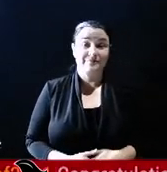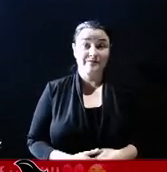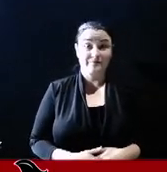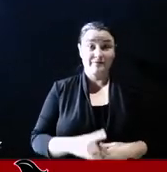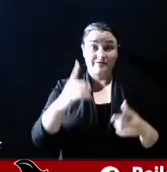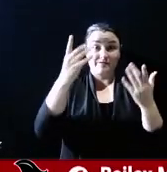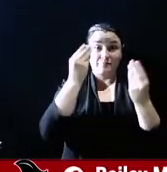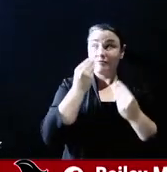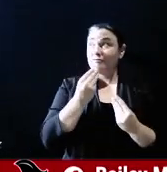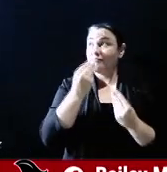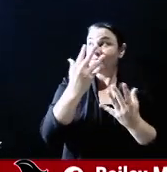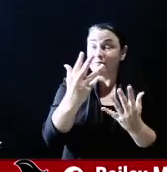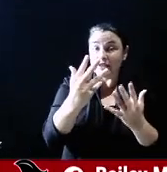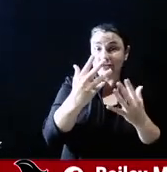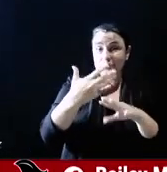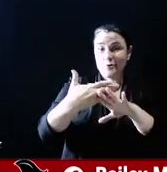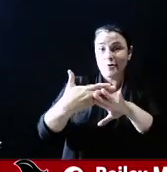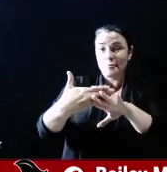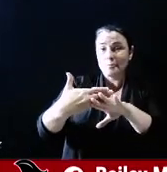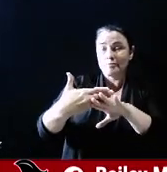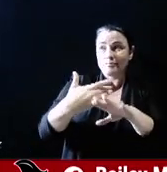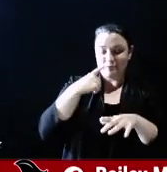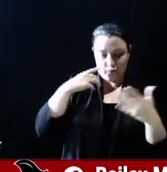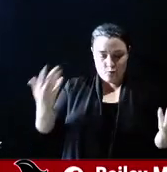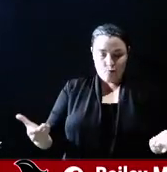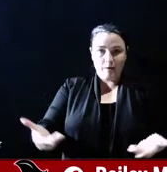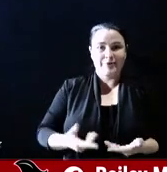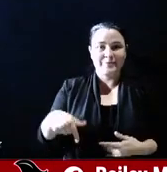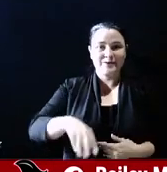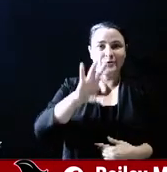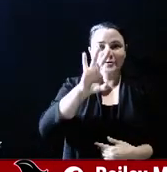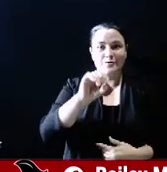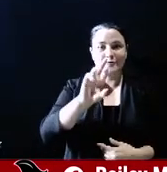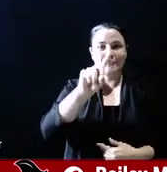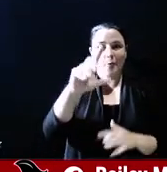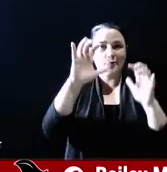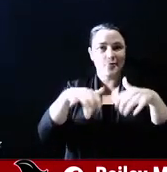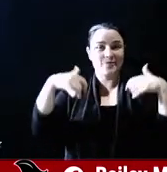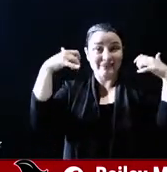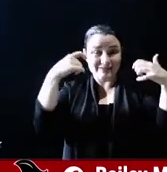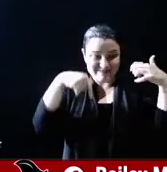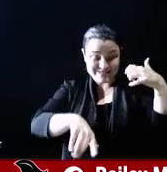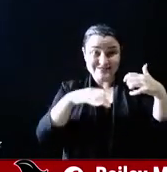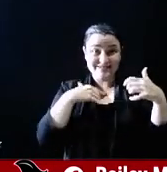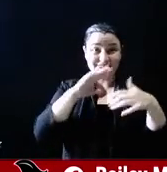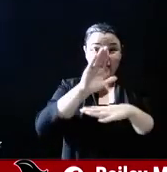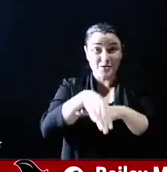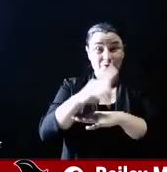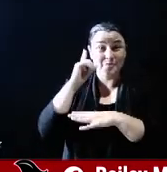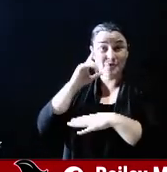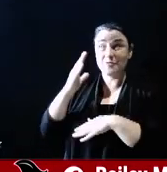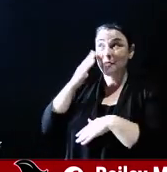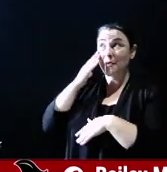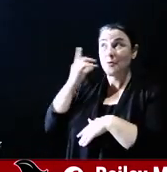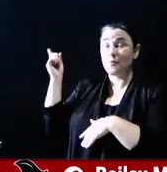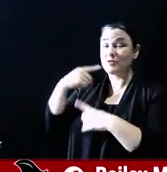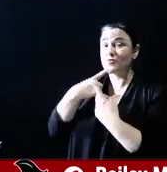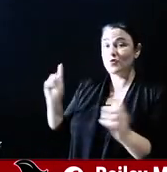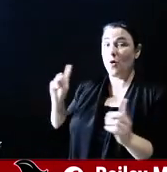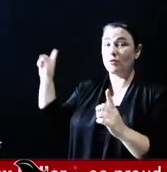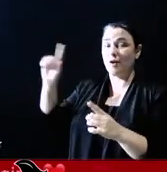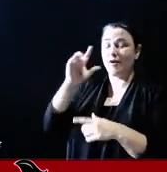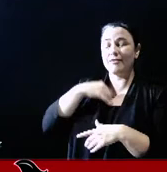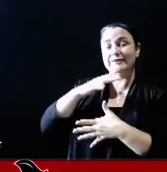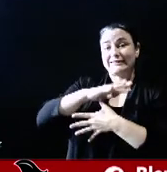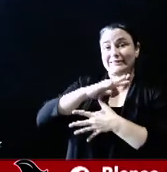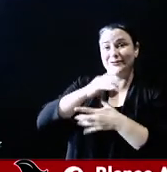Appreciate you coming out to the Ford Arena this afternoon. Like I told our seniors yesterday at practice, it's good to be back